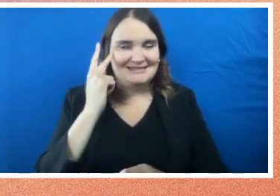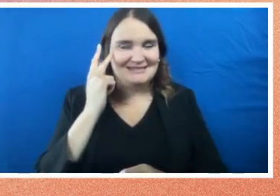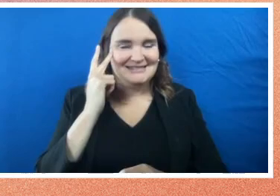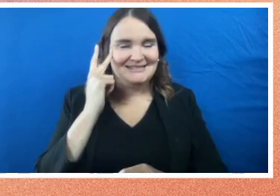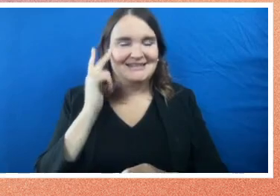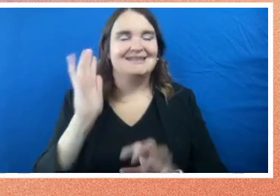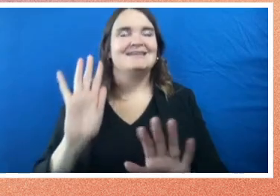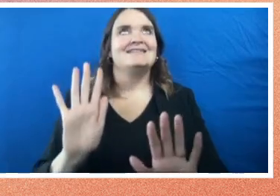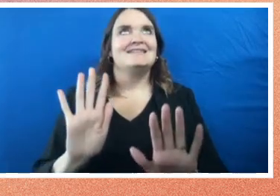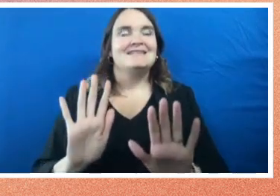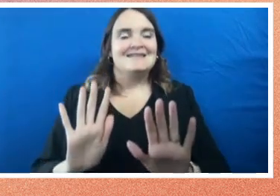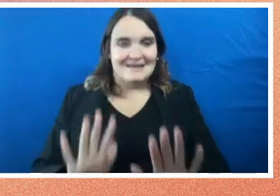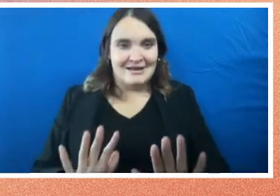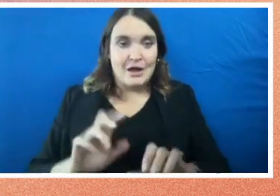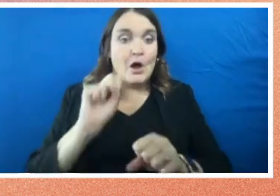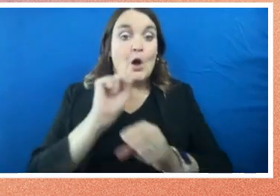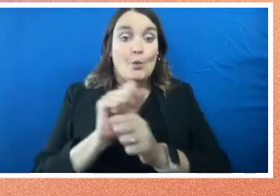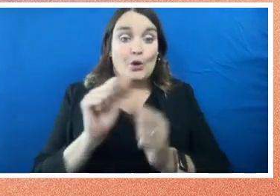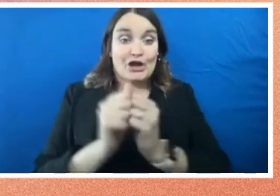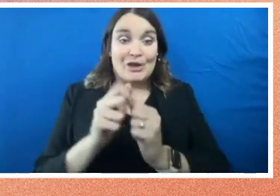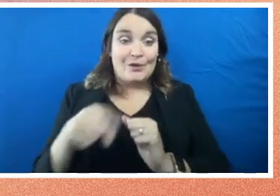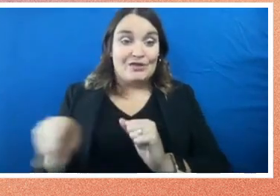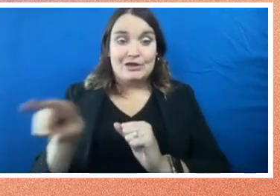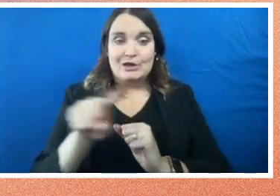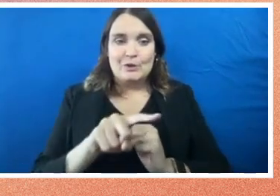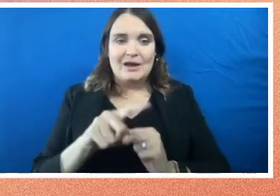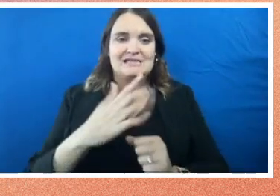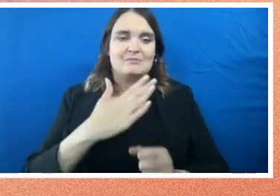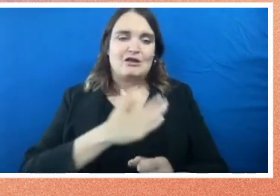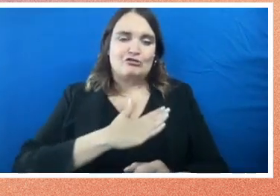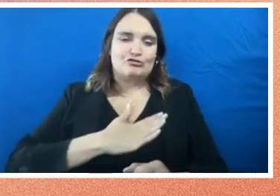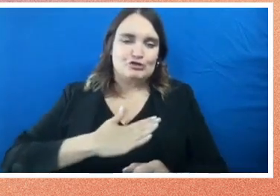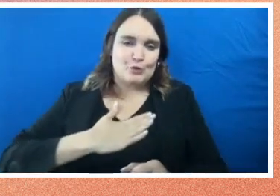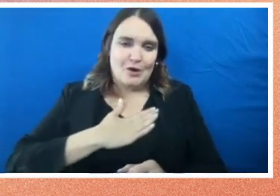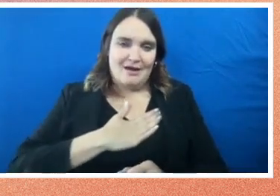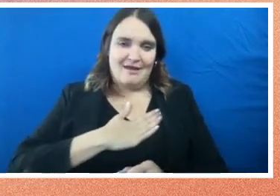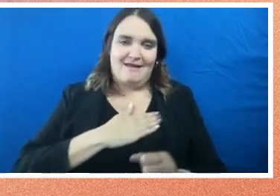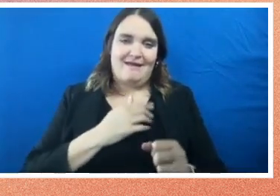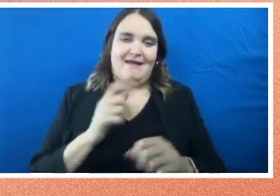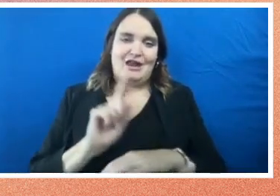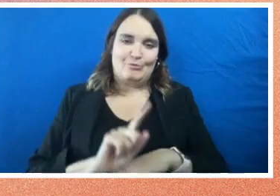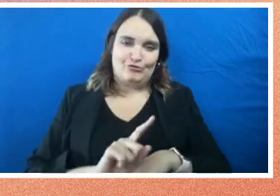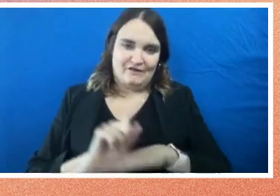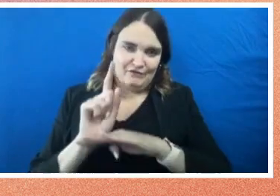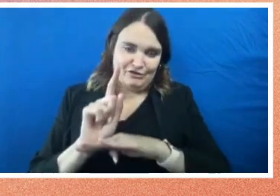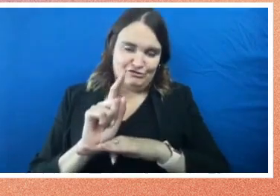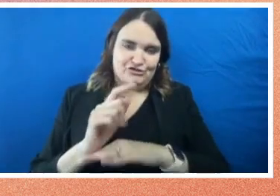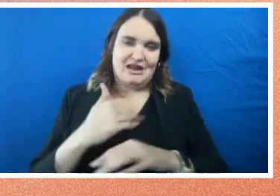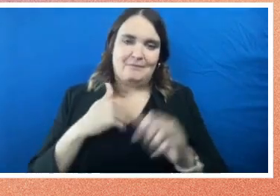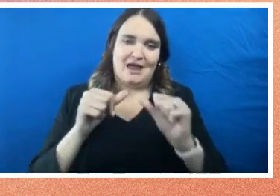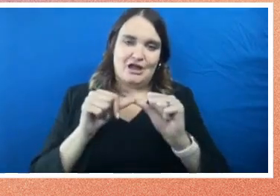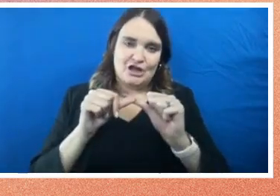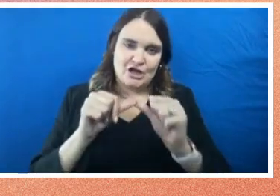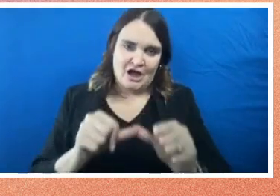Working with all of you has been a joy and a privilege and my constant source of